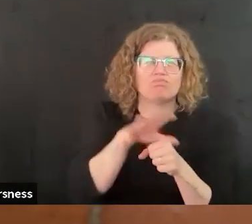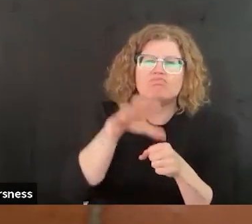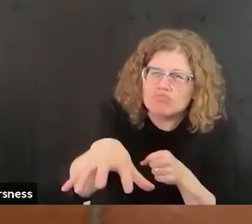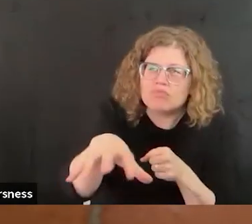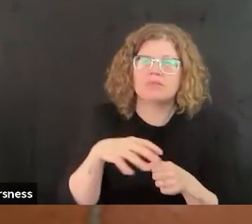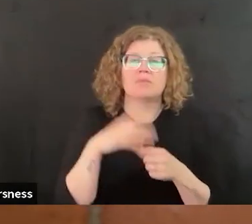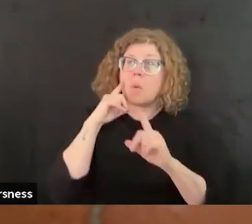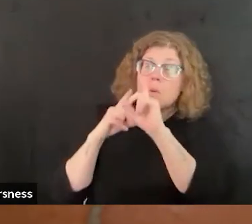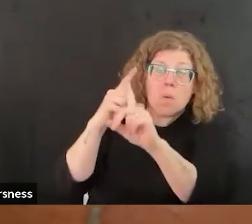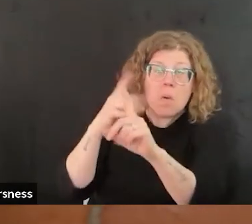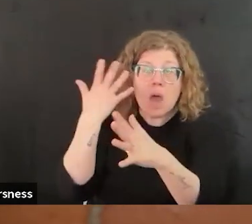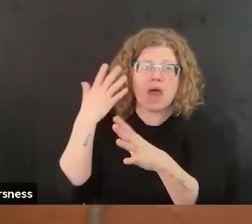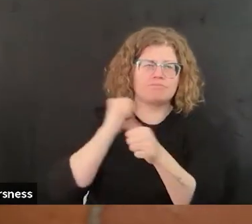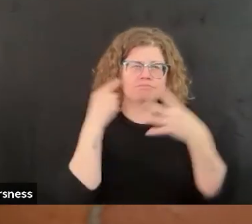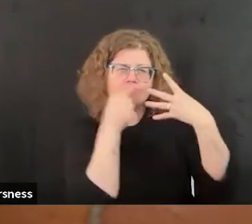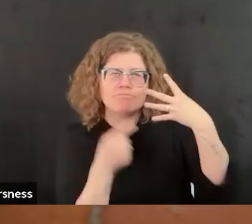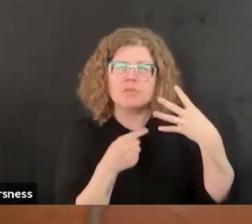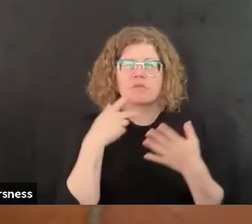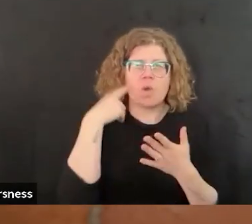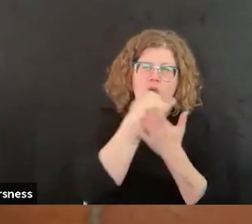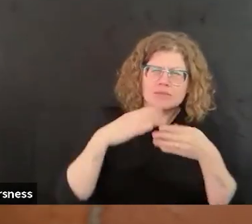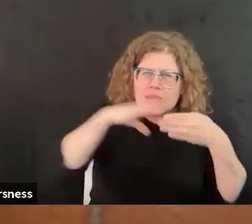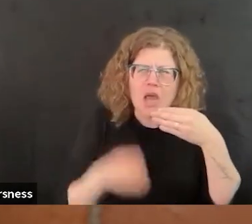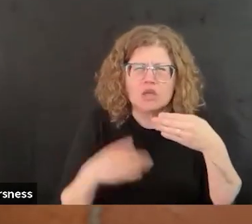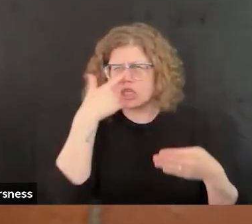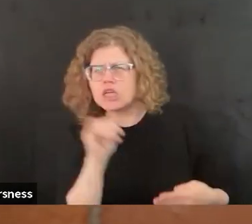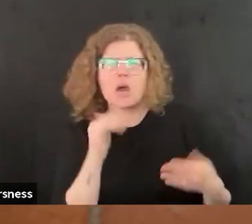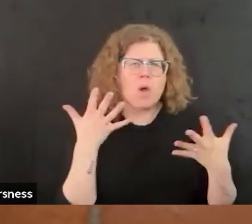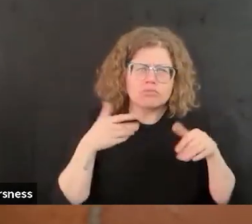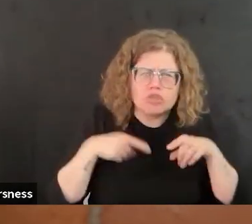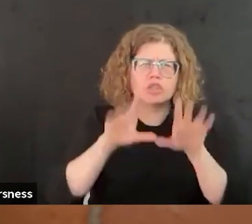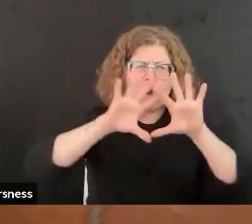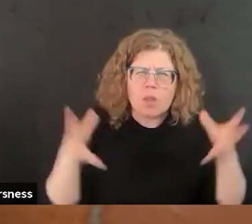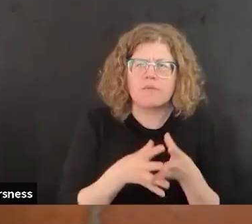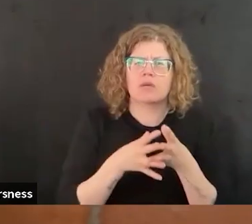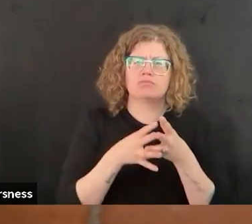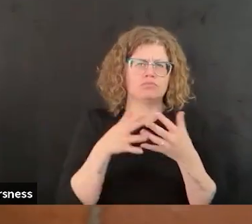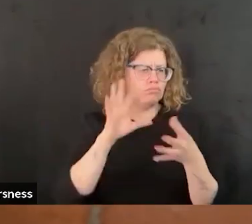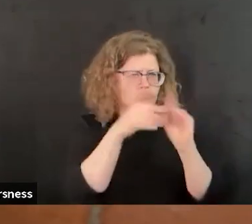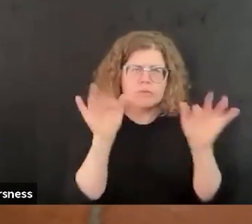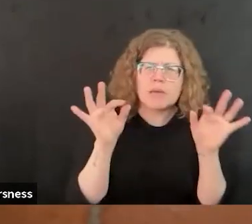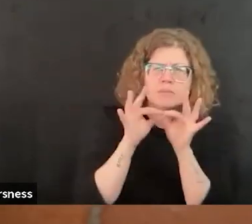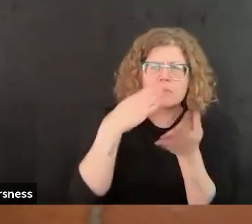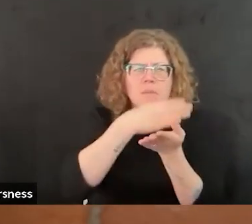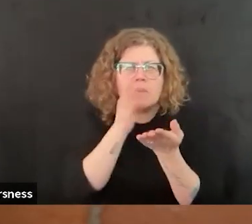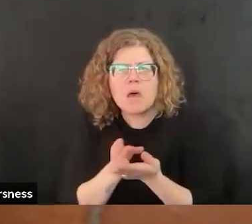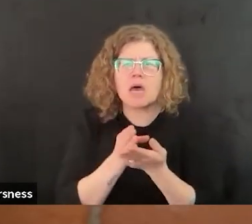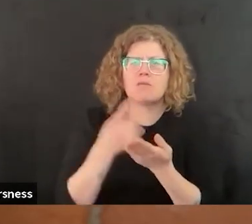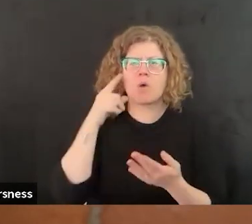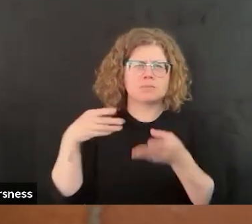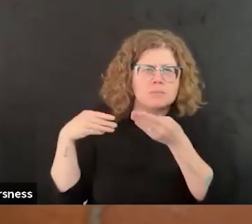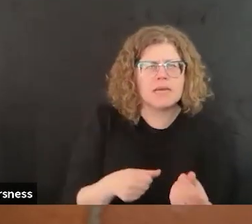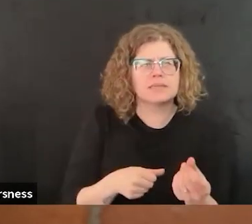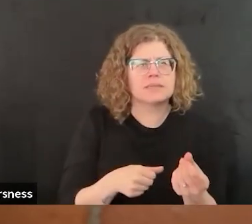up with some goals and objectives, some hopeful outcomes for your project, and you probably have an overall amount of money that you're going to